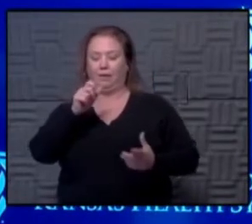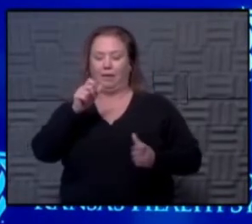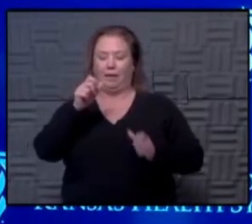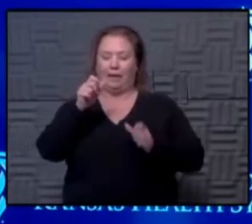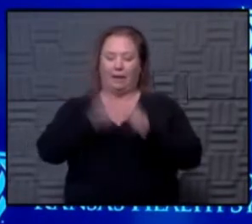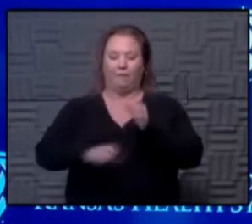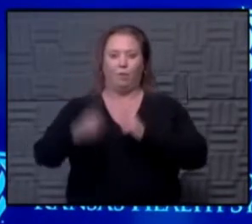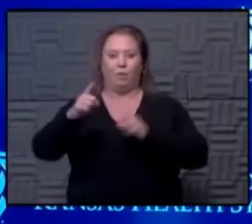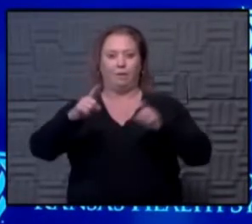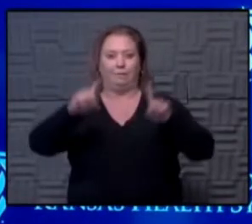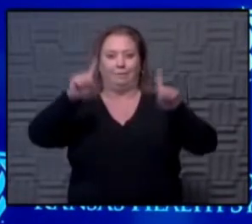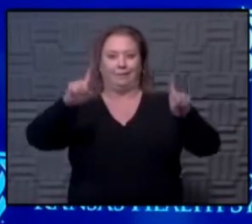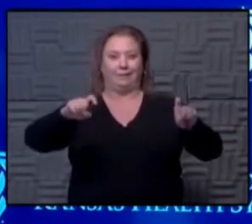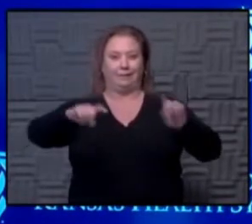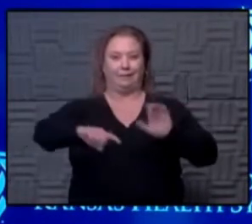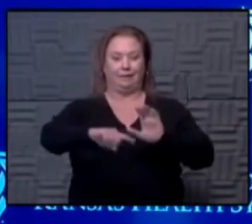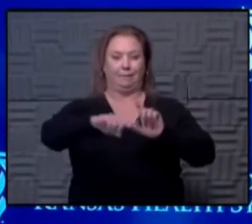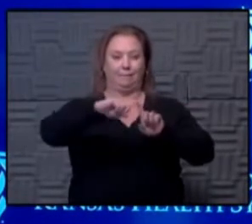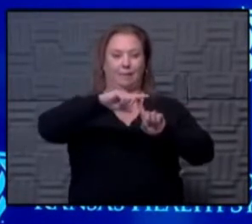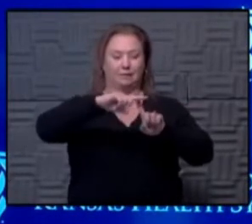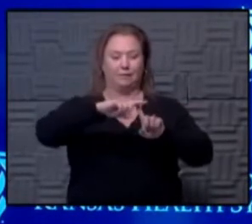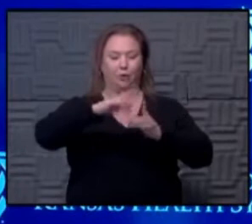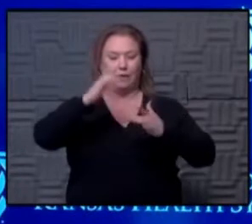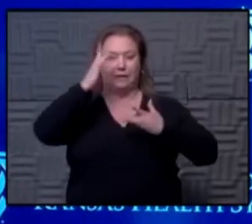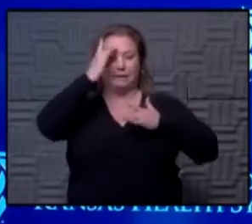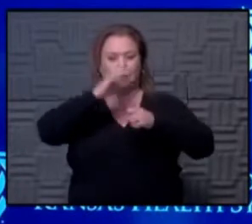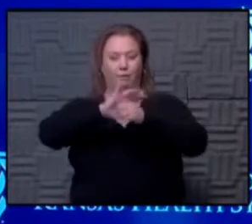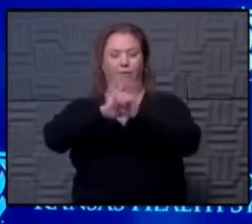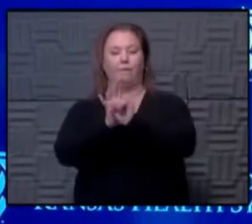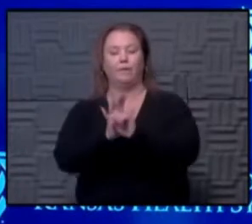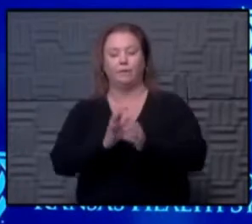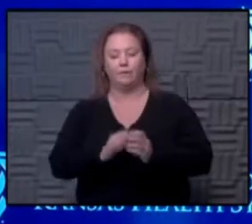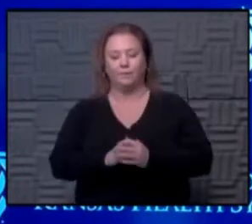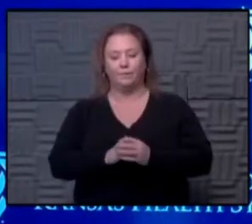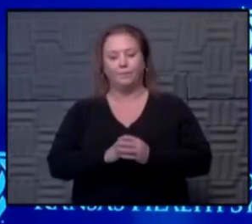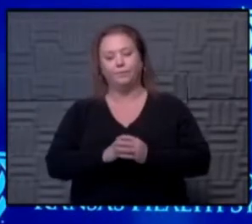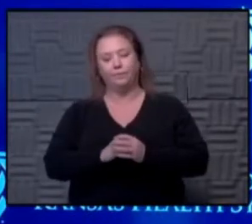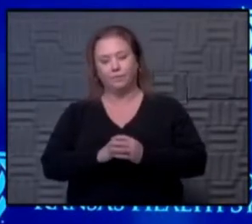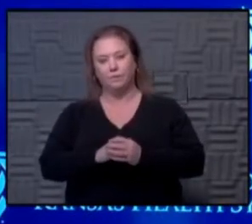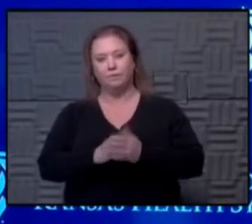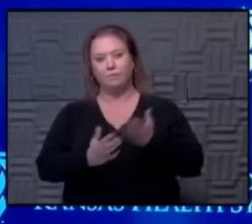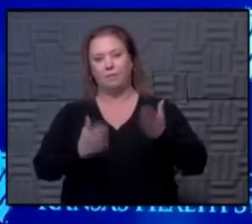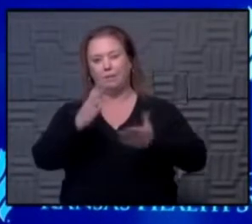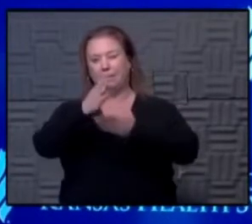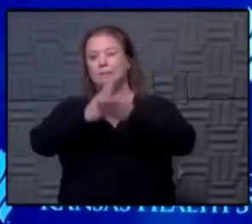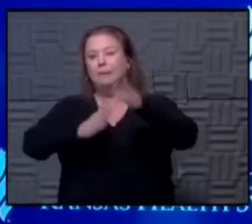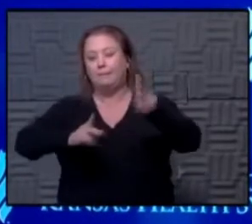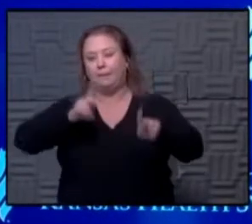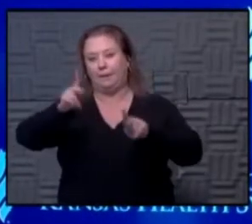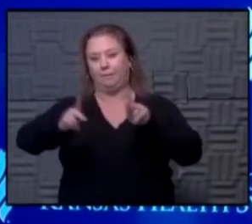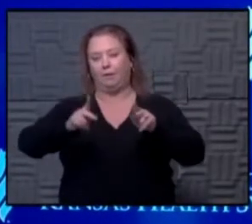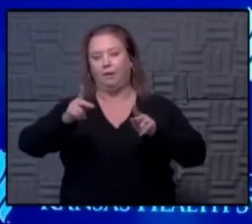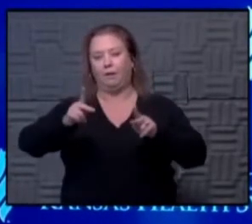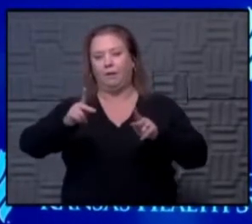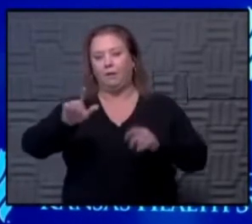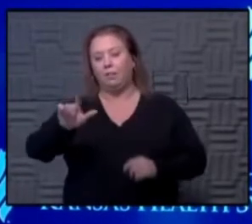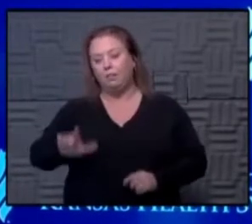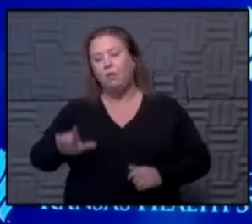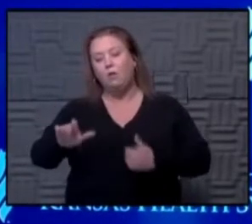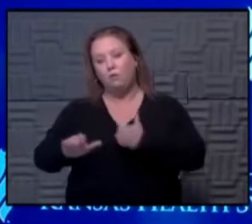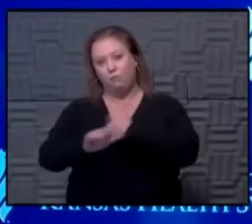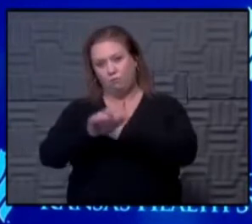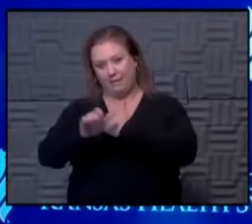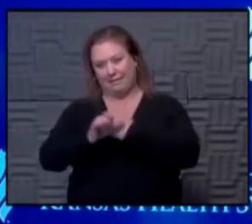up testing positive or having the disease. So while there may be some people that are at very, very low